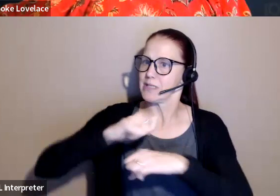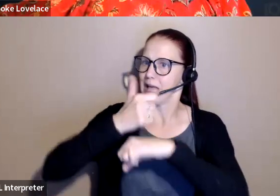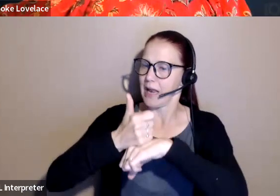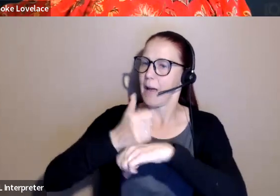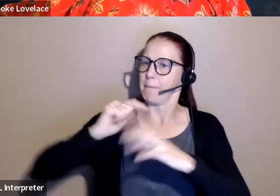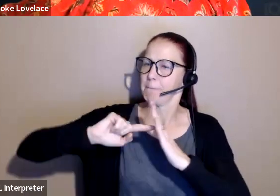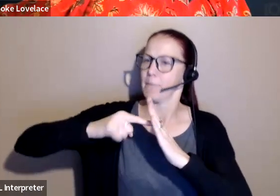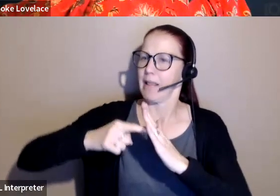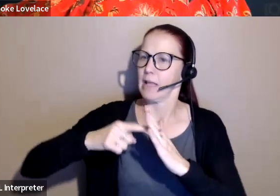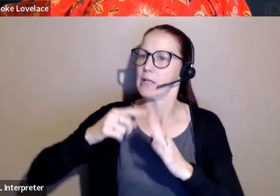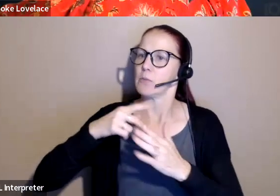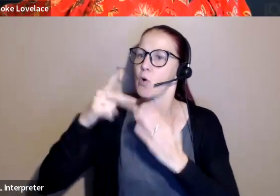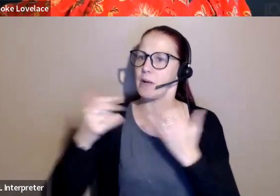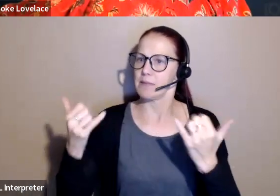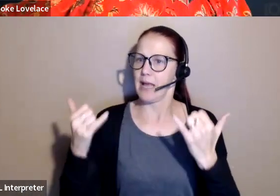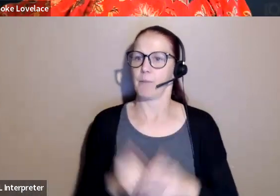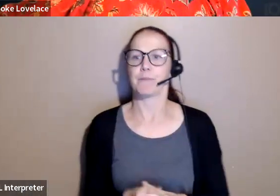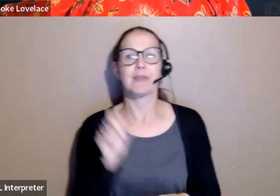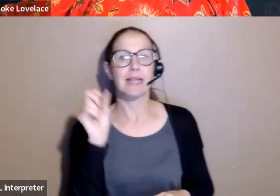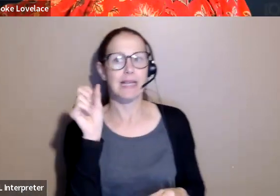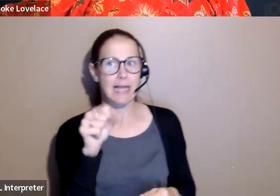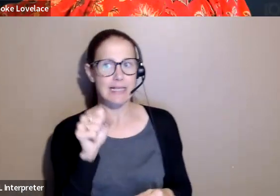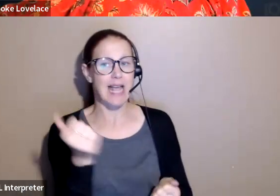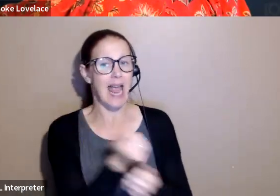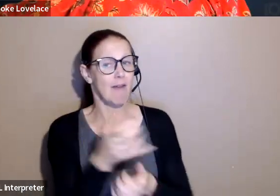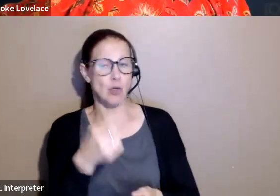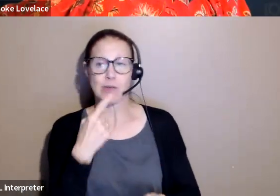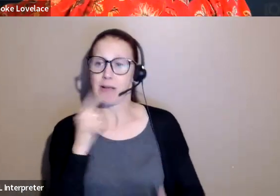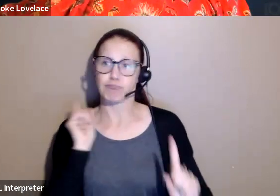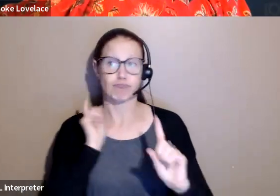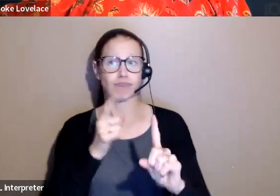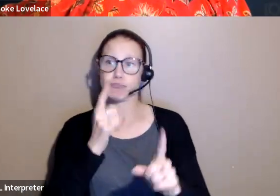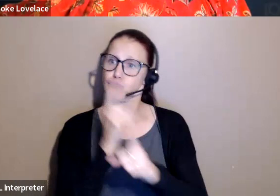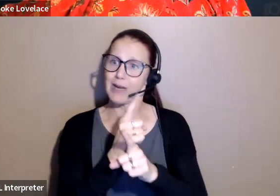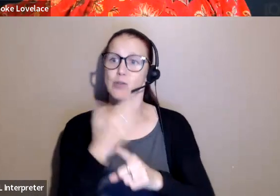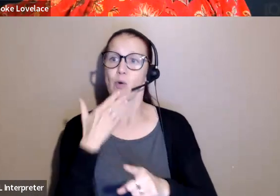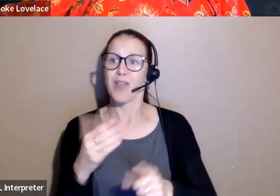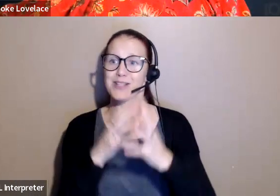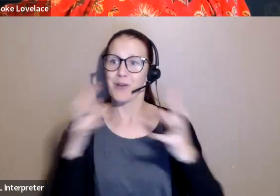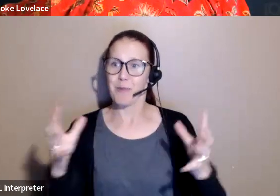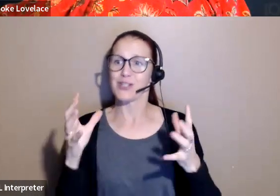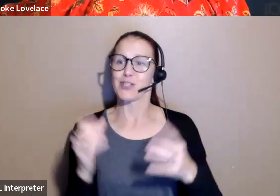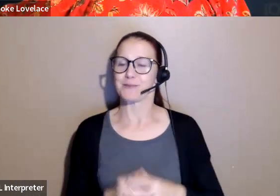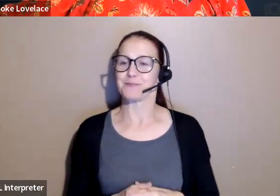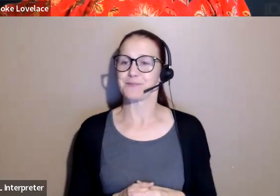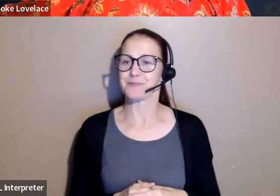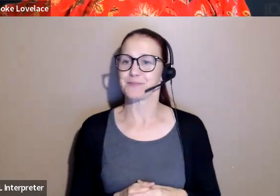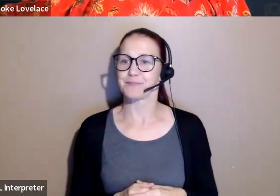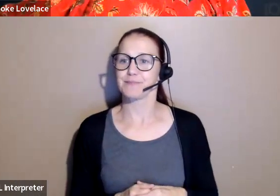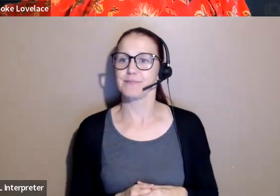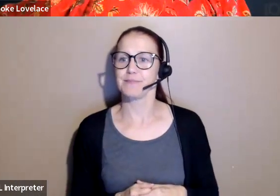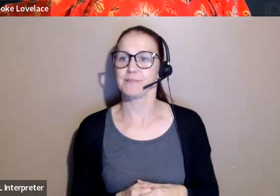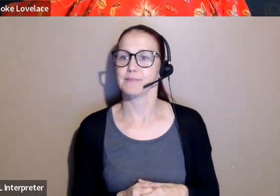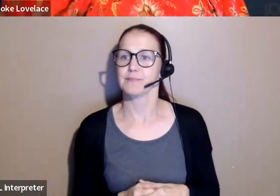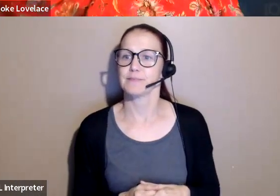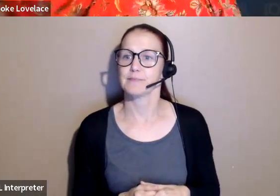now. Yeah, absolutely. I mean, everything you said is right on, Brooke. So thanks so much for speaking to that. Yeah, I guess